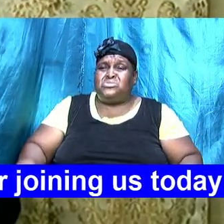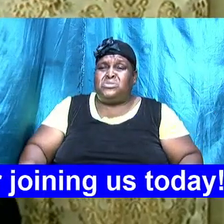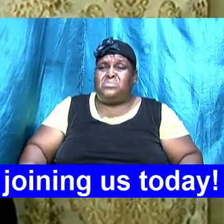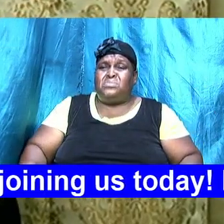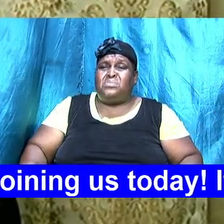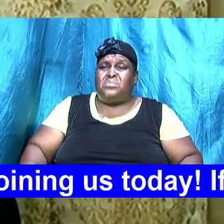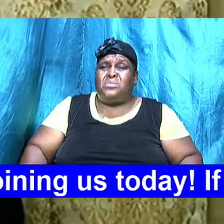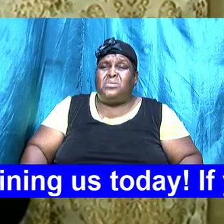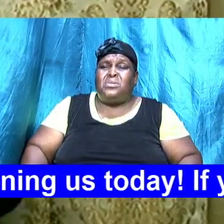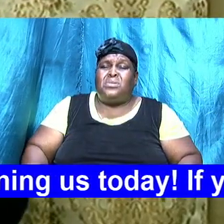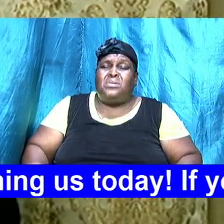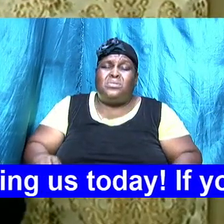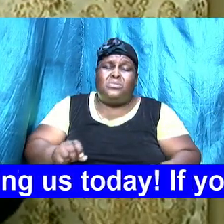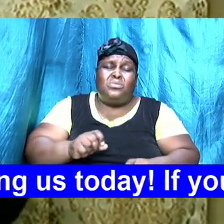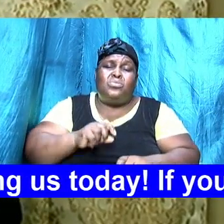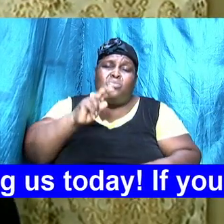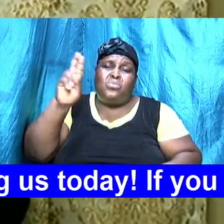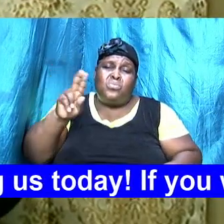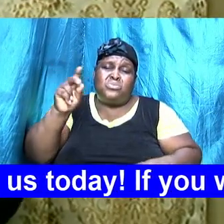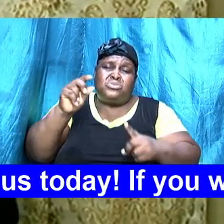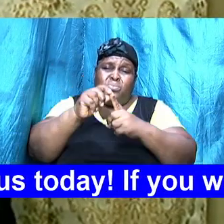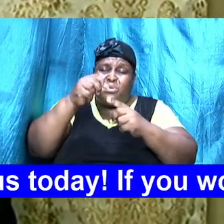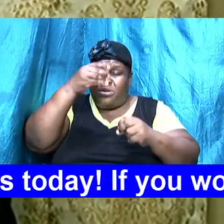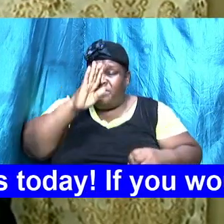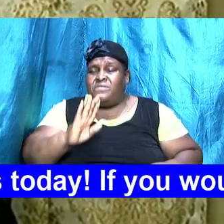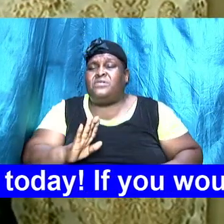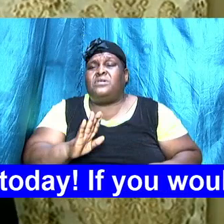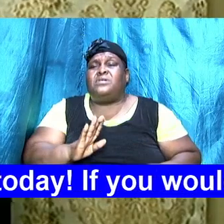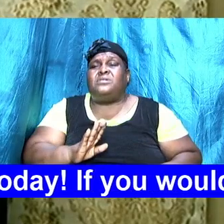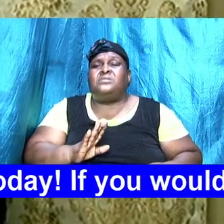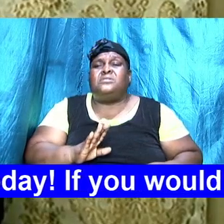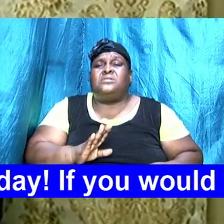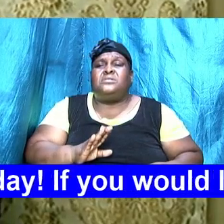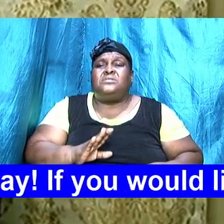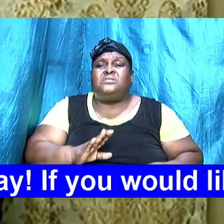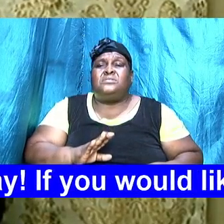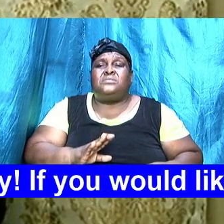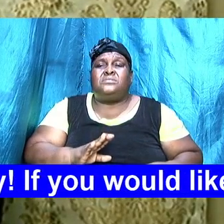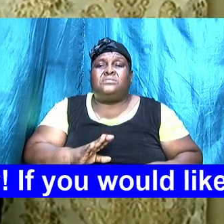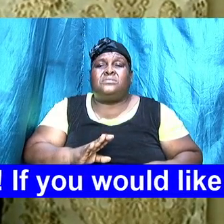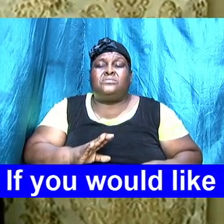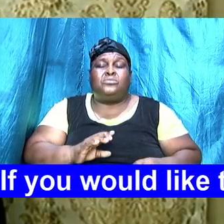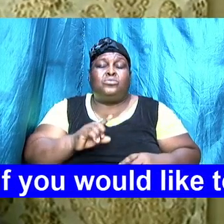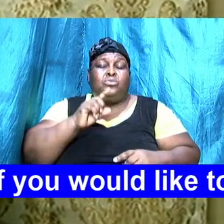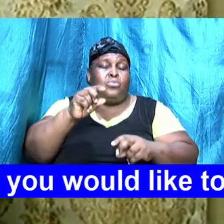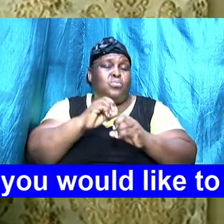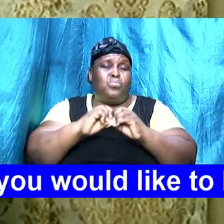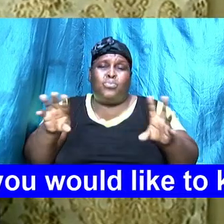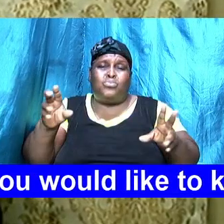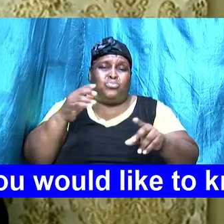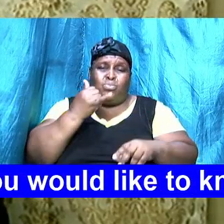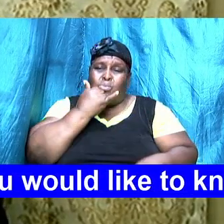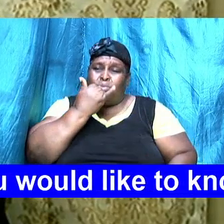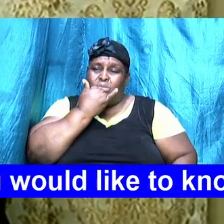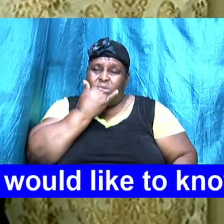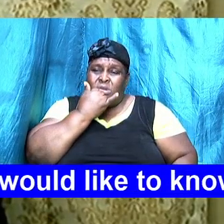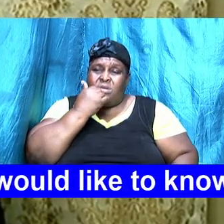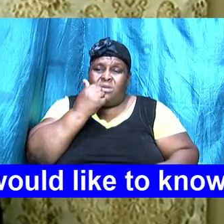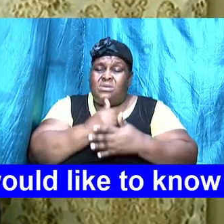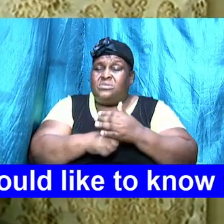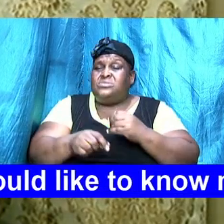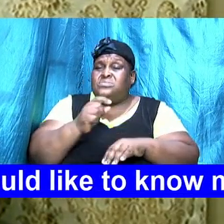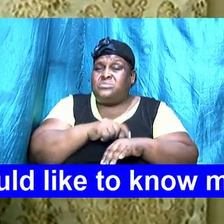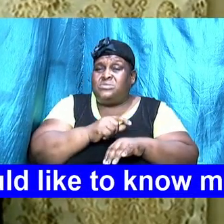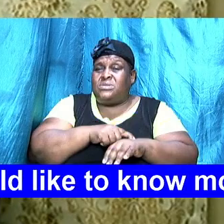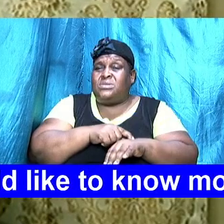and as the reference point. Use the word of God and you won't go wrong. So sometimes you have to be a bit strident and